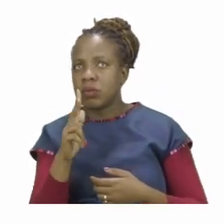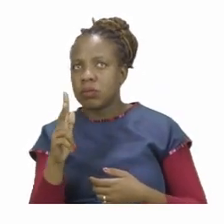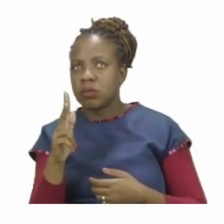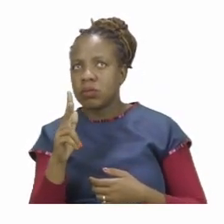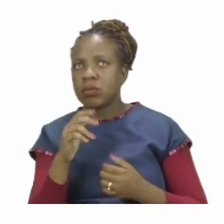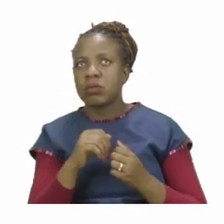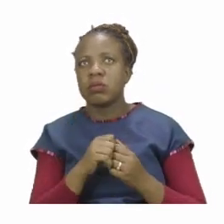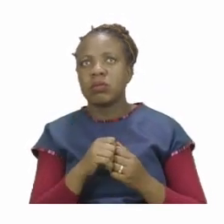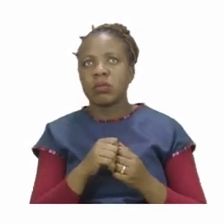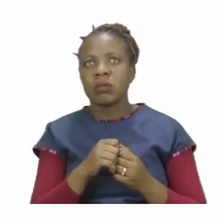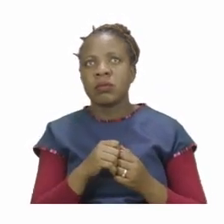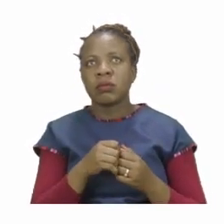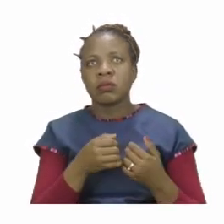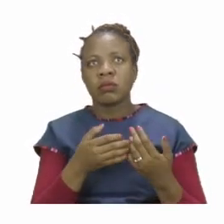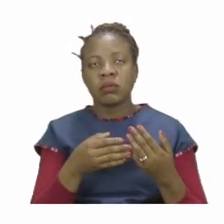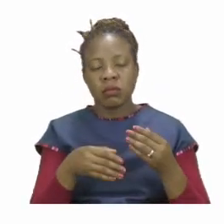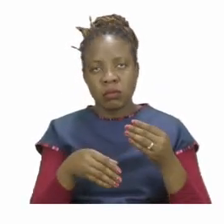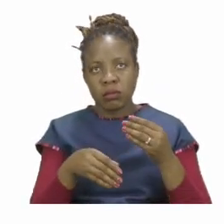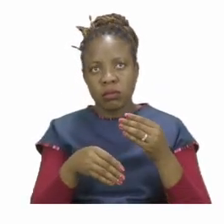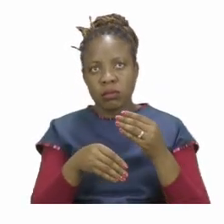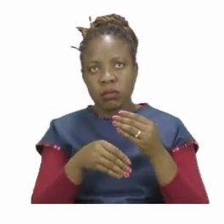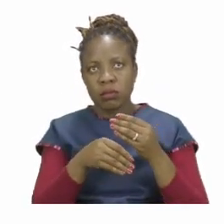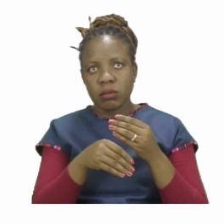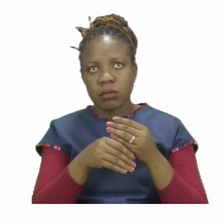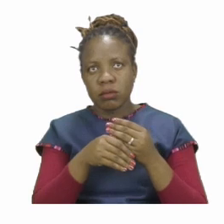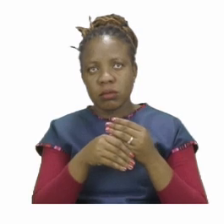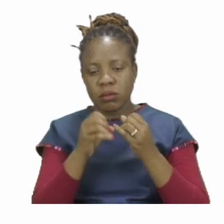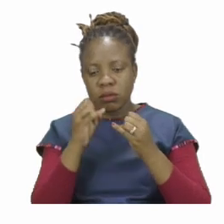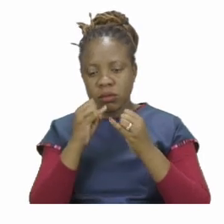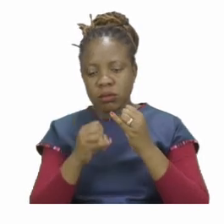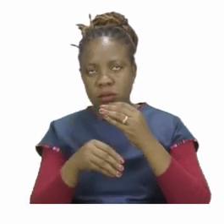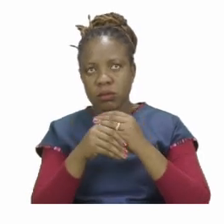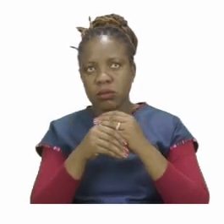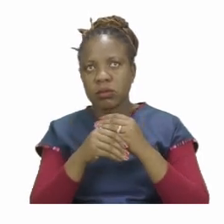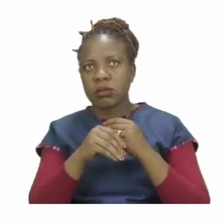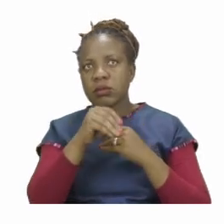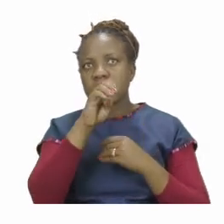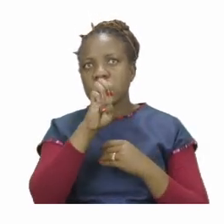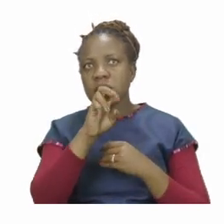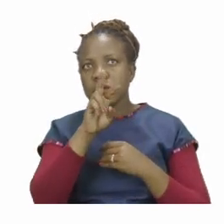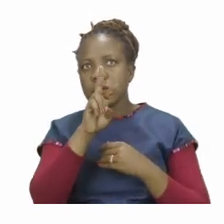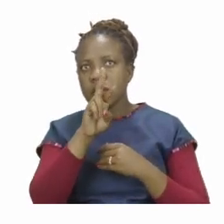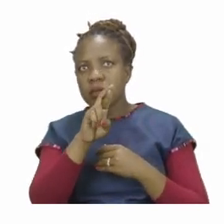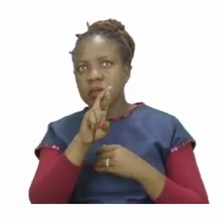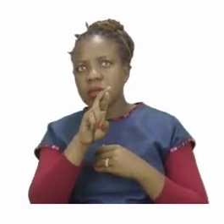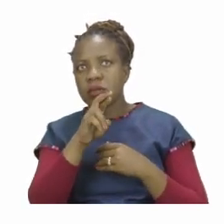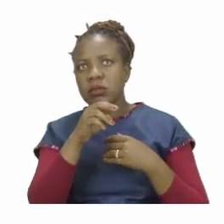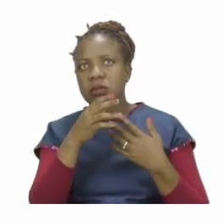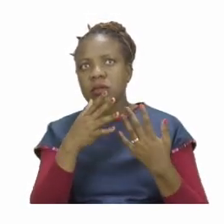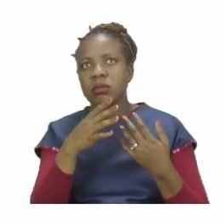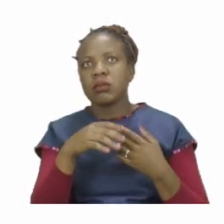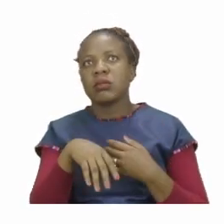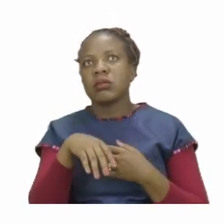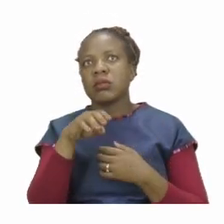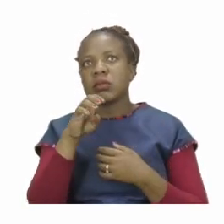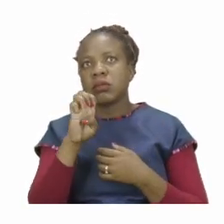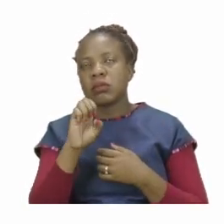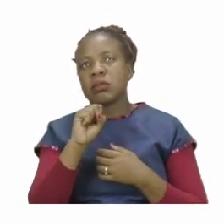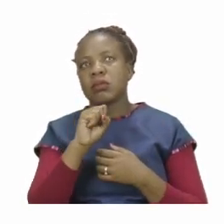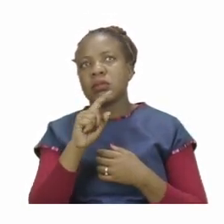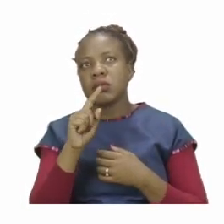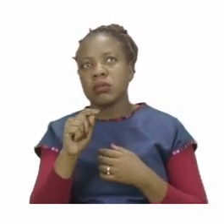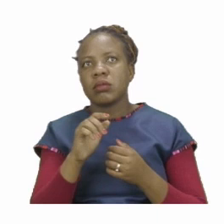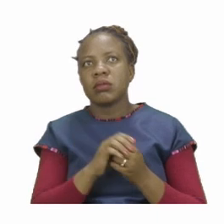word or the root word. There you see there's an example. It says, the mouse